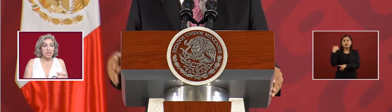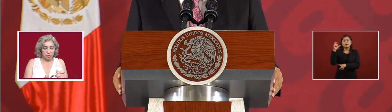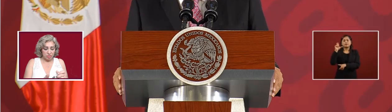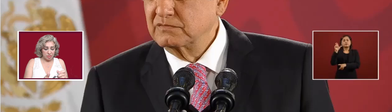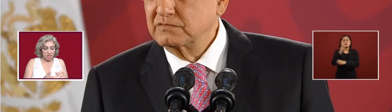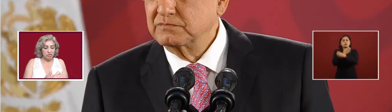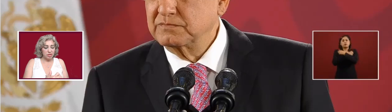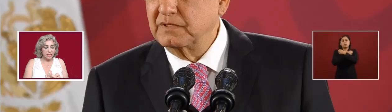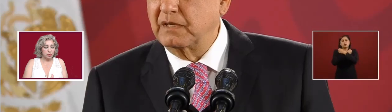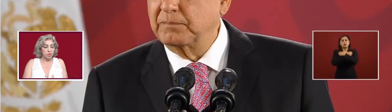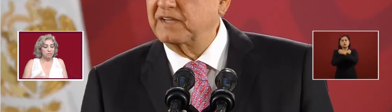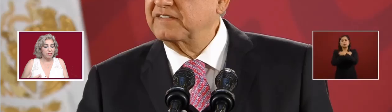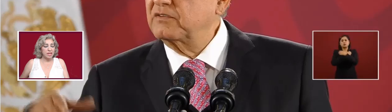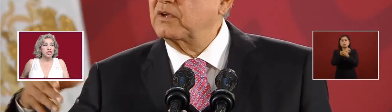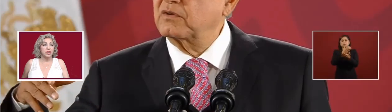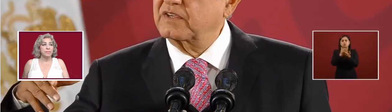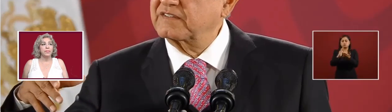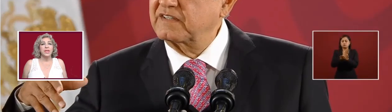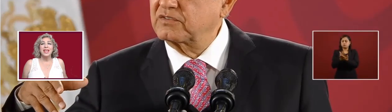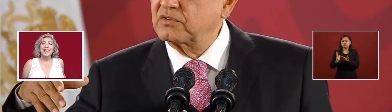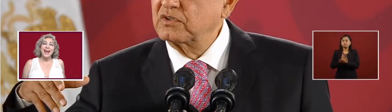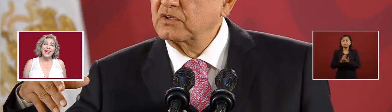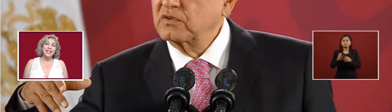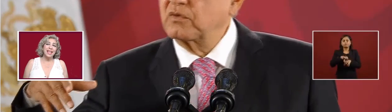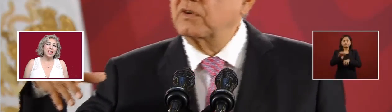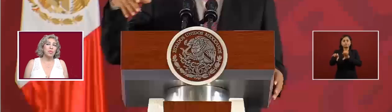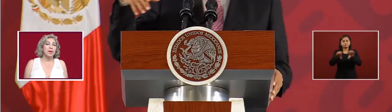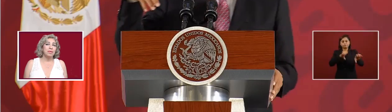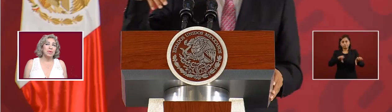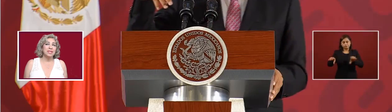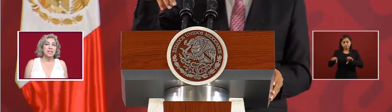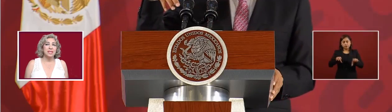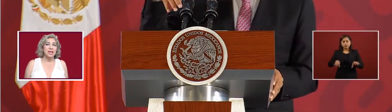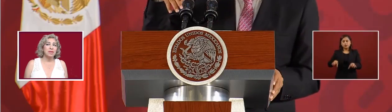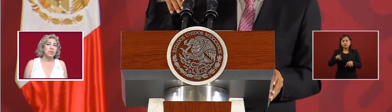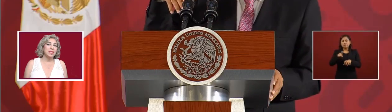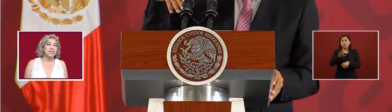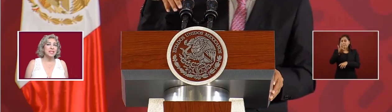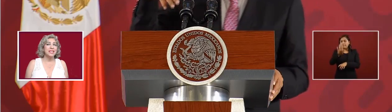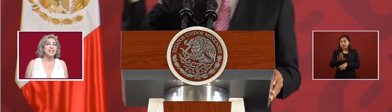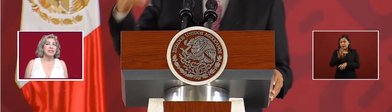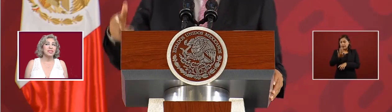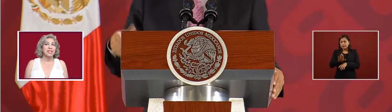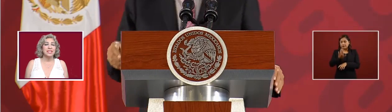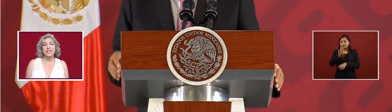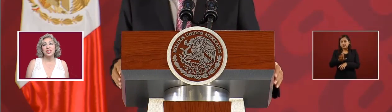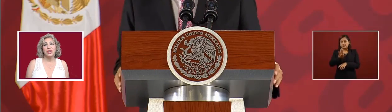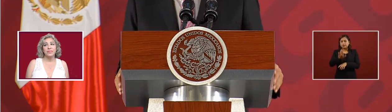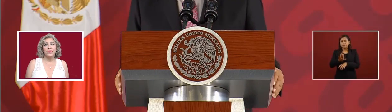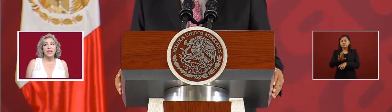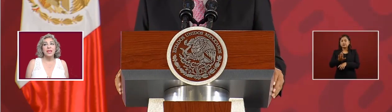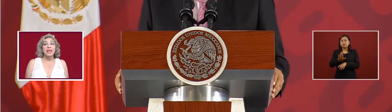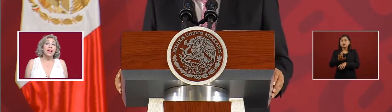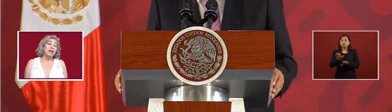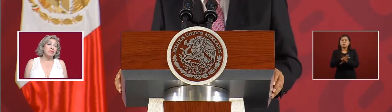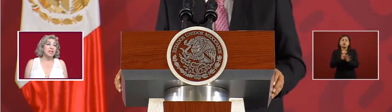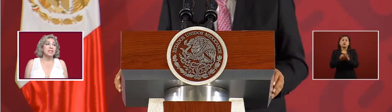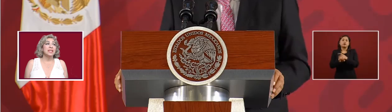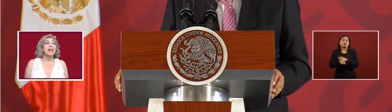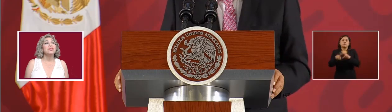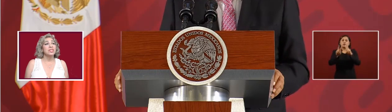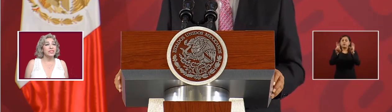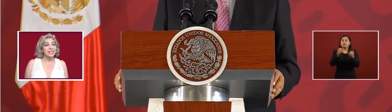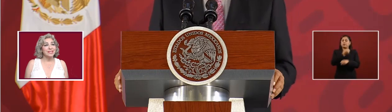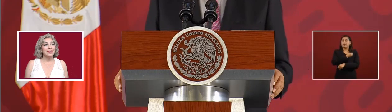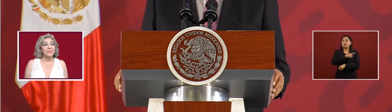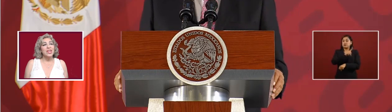was central, with inflation. Kind of like what was done with this decentralization of the